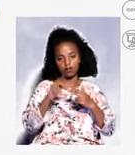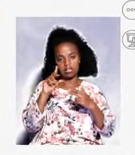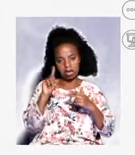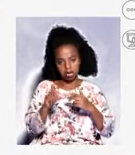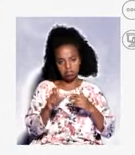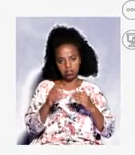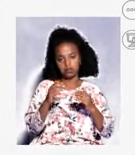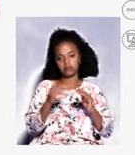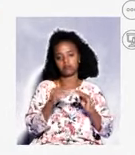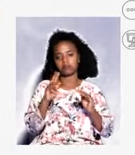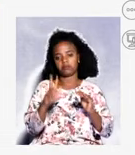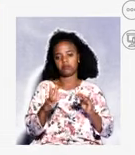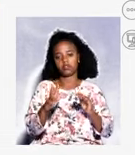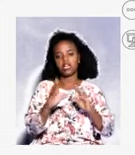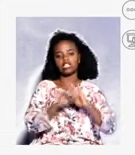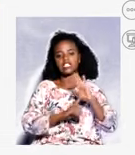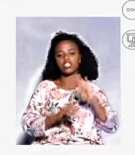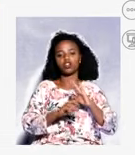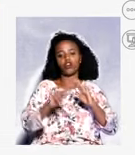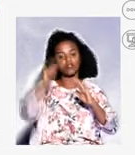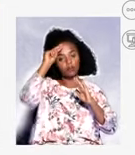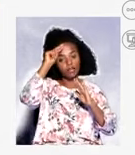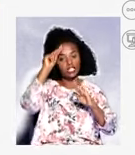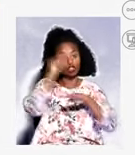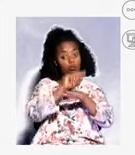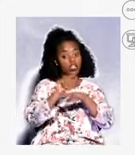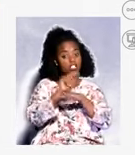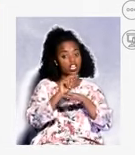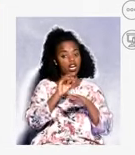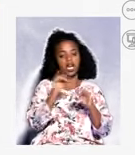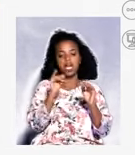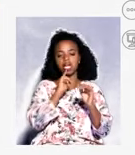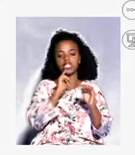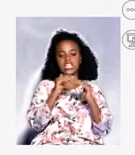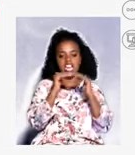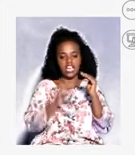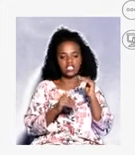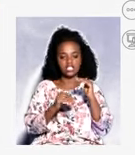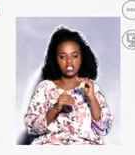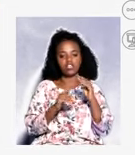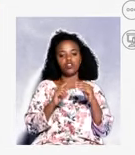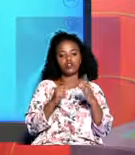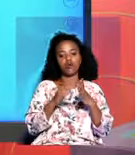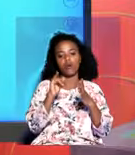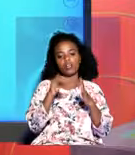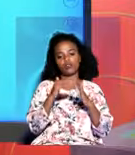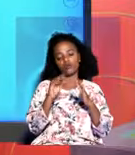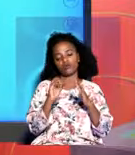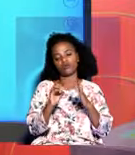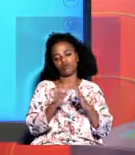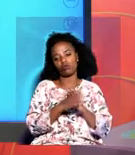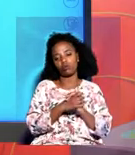So, the degree of numerator is less. In this case, it's horizontal asymptote. Y is equals to 0.